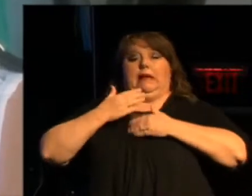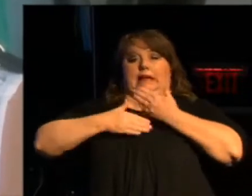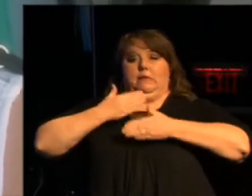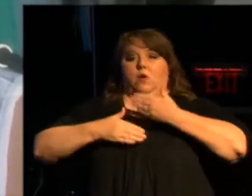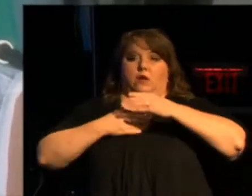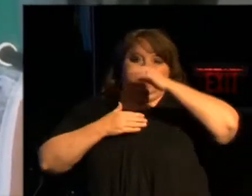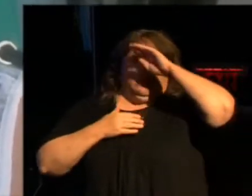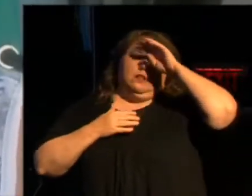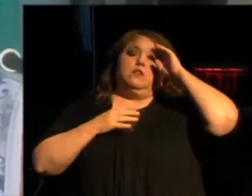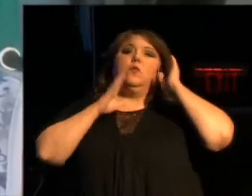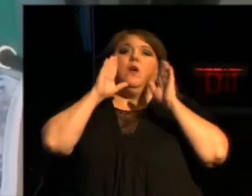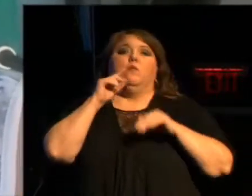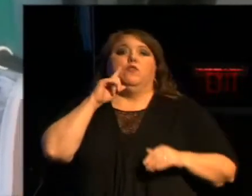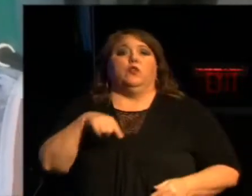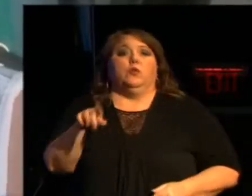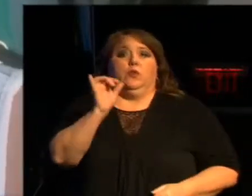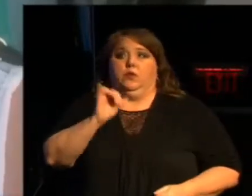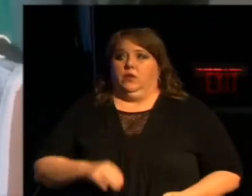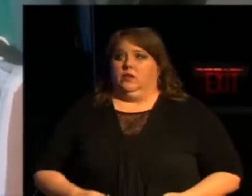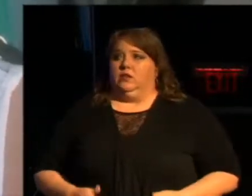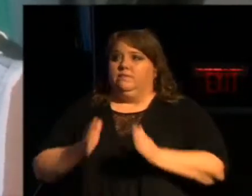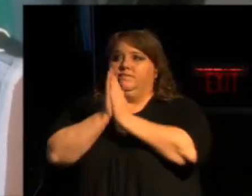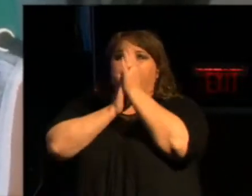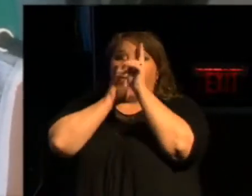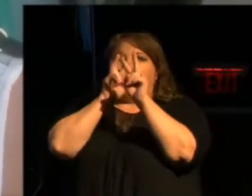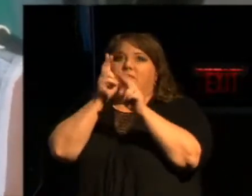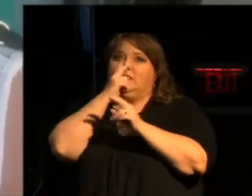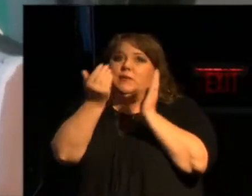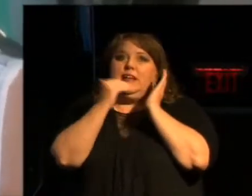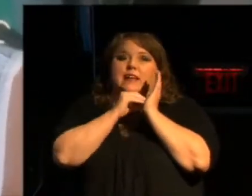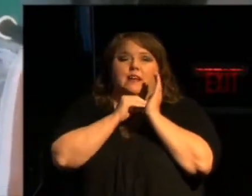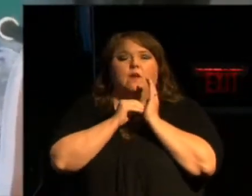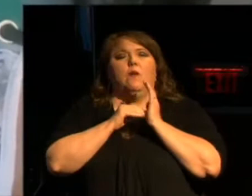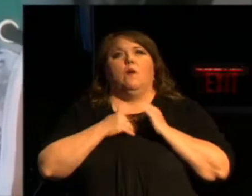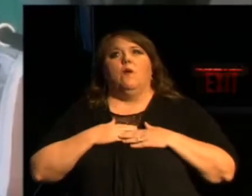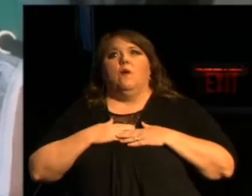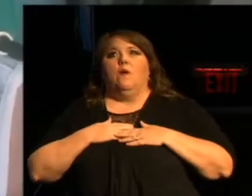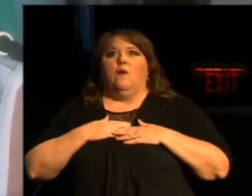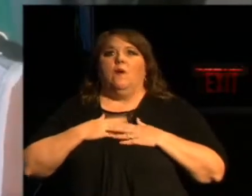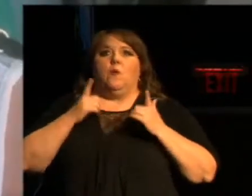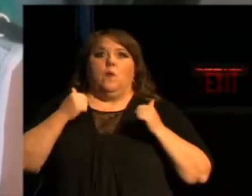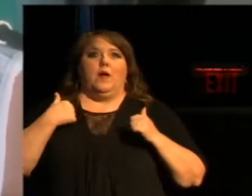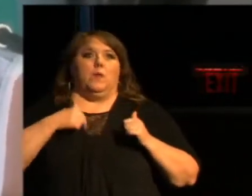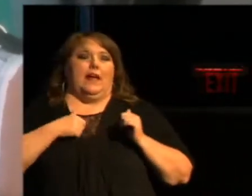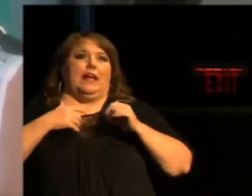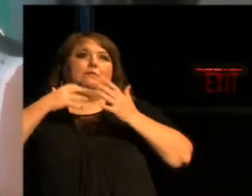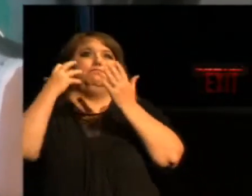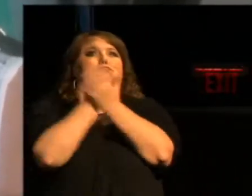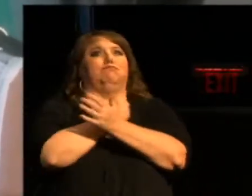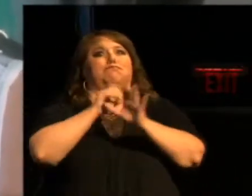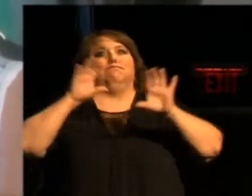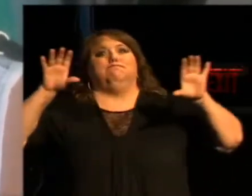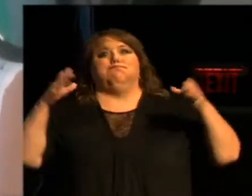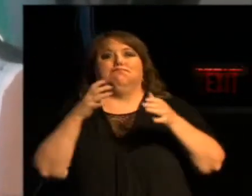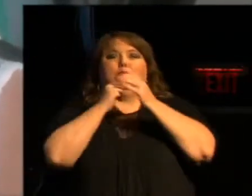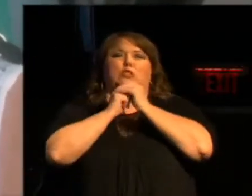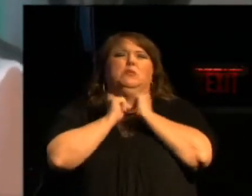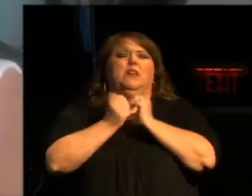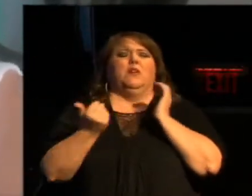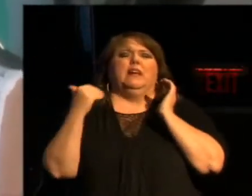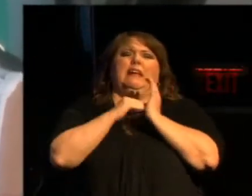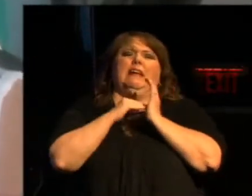hope it will be you too. And I can't wait to see you again, and just think how wonderful when we get to worship in person again will be. I can't wait to